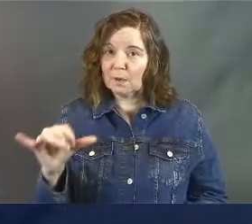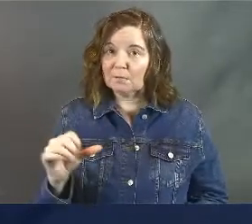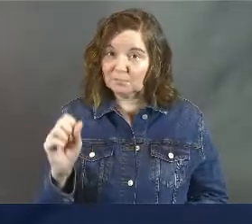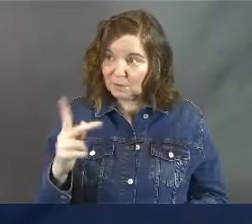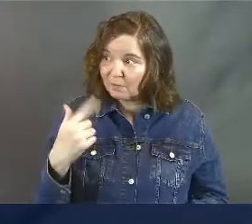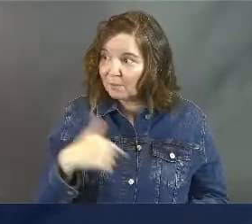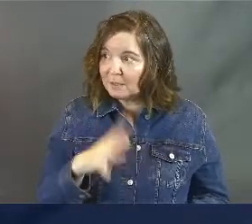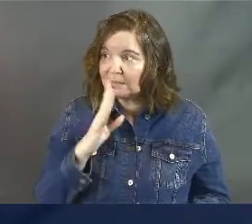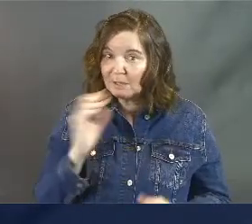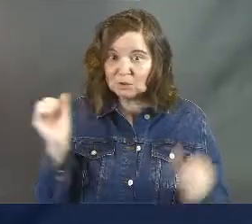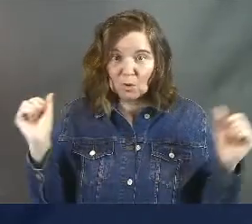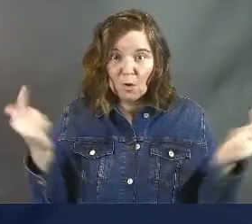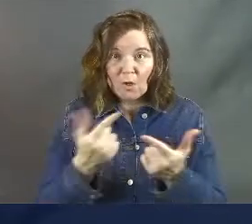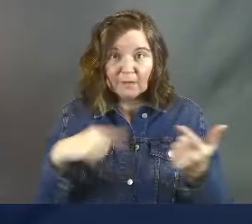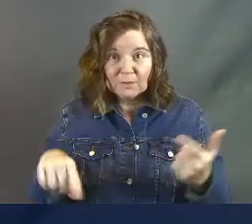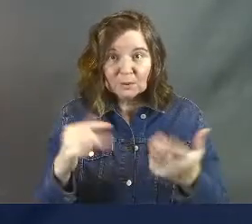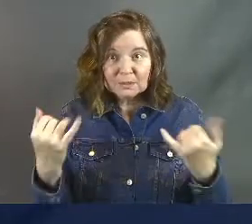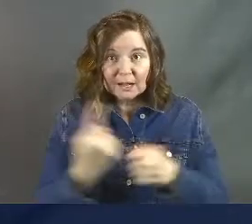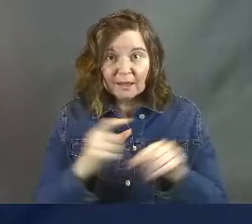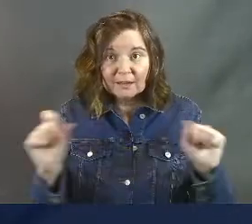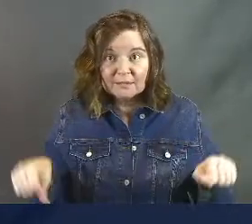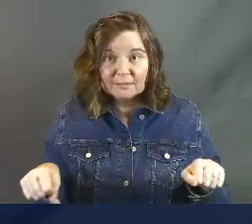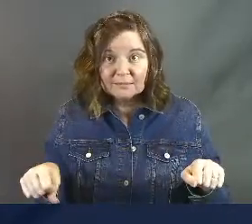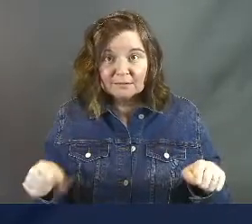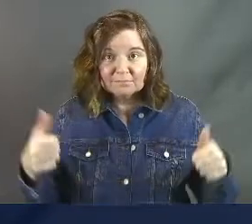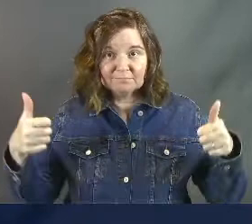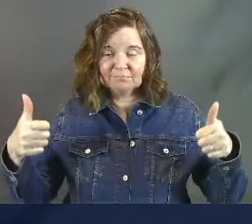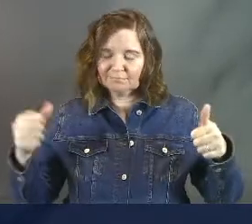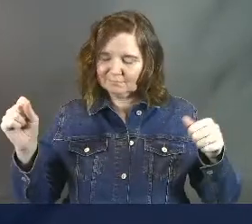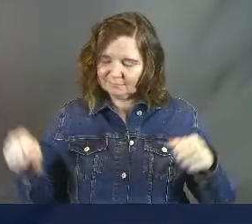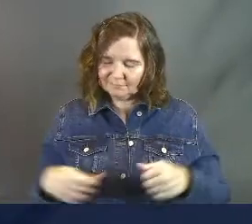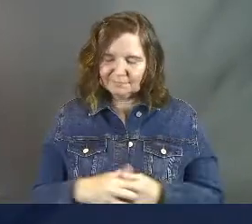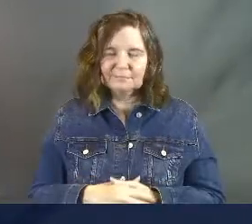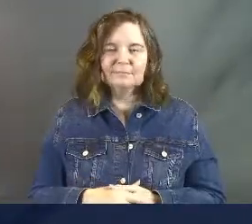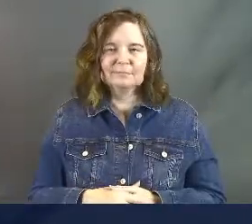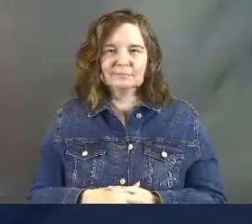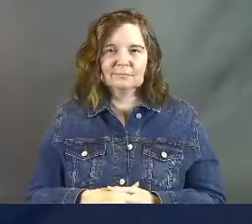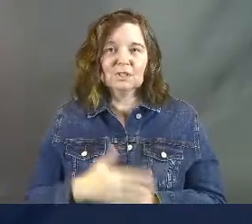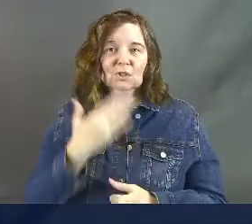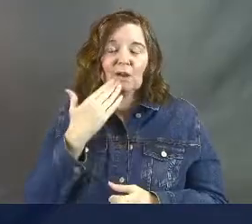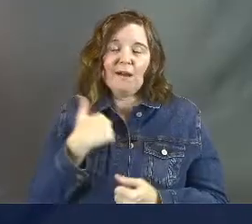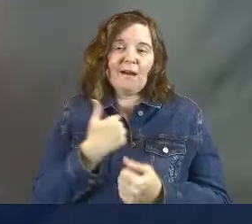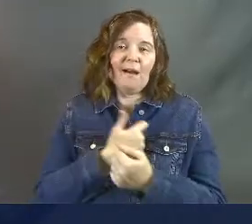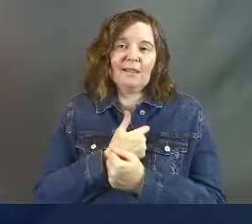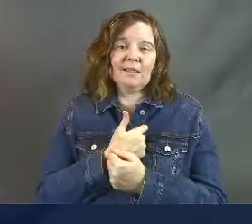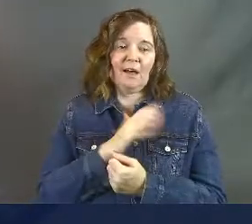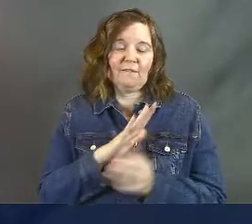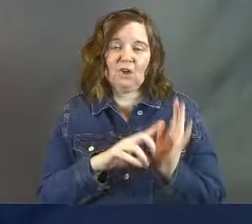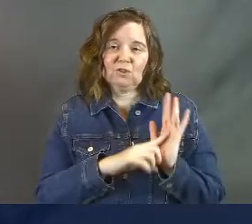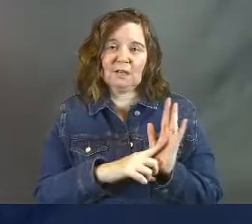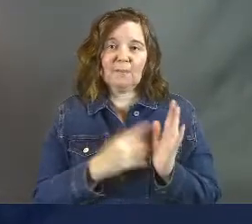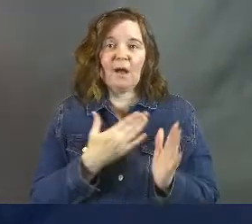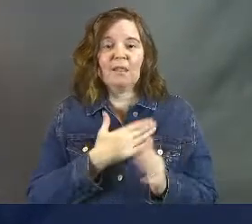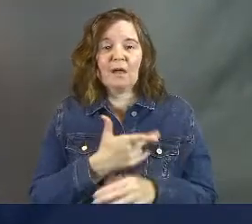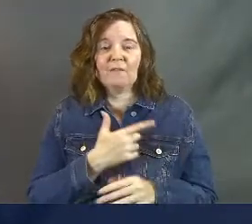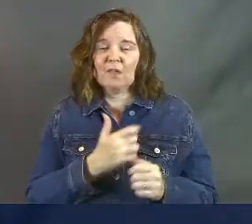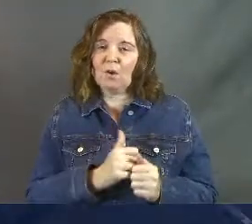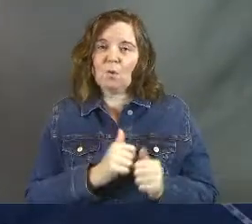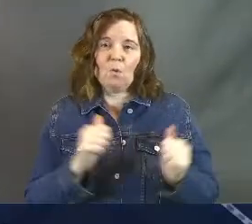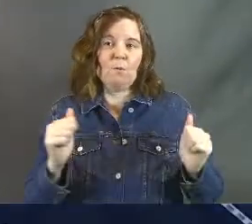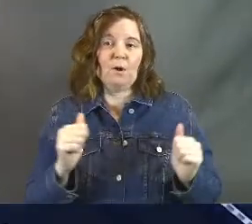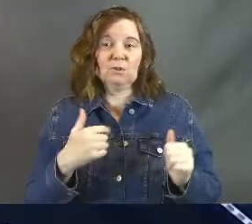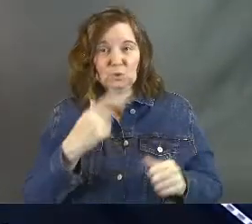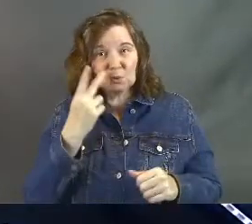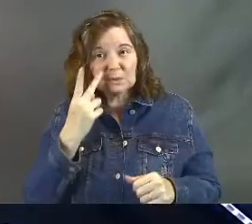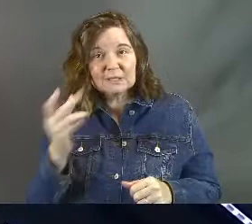Is it okay for me to speak to all of you today? Yeah. Yeah. It's good. I loved their example. I loved their open hearts.